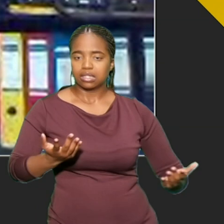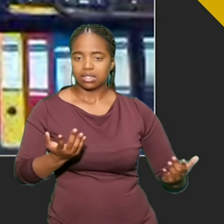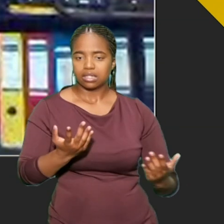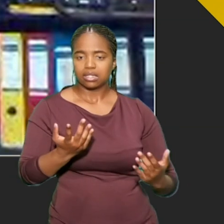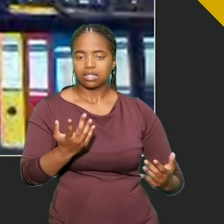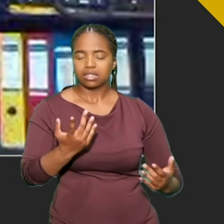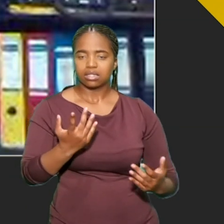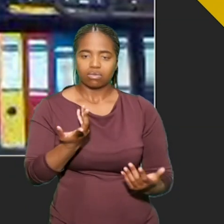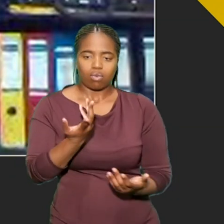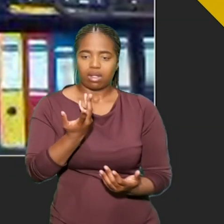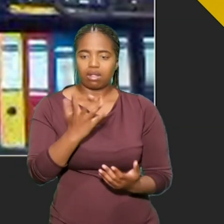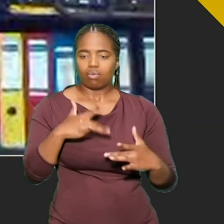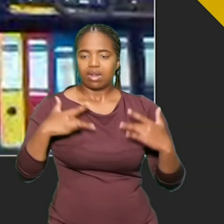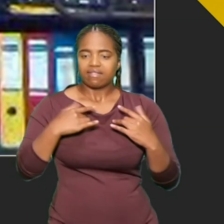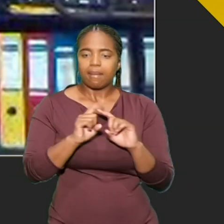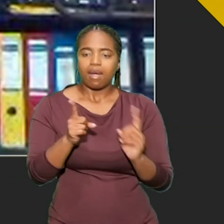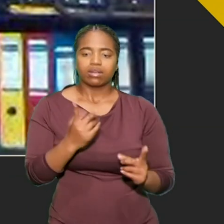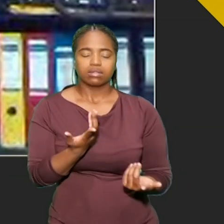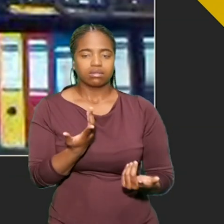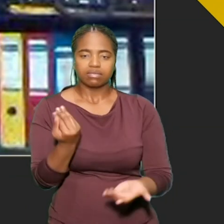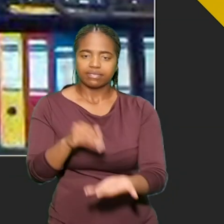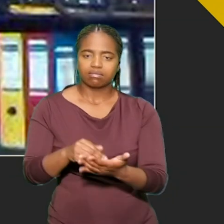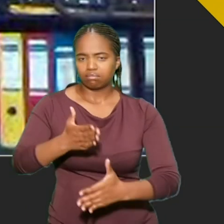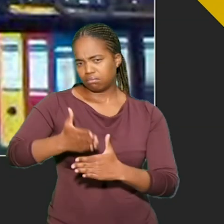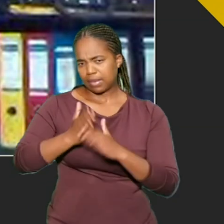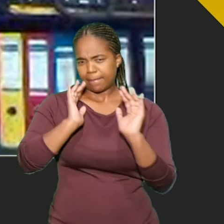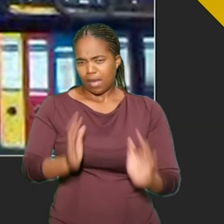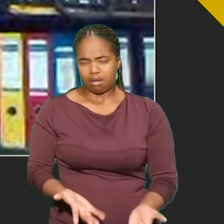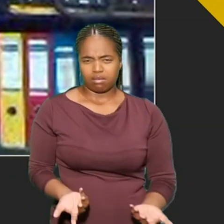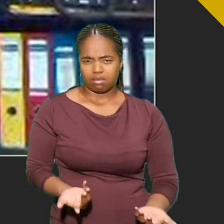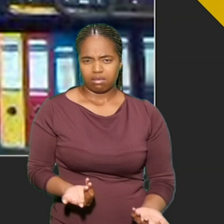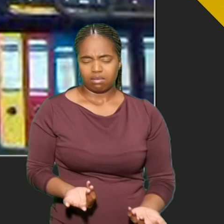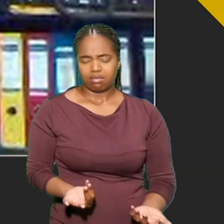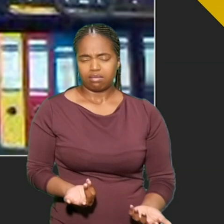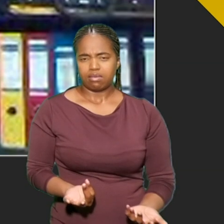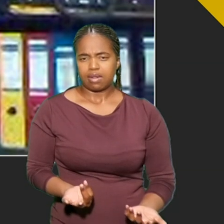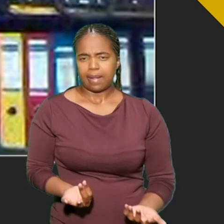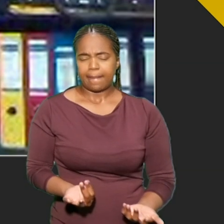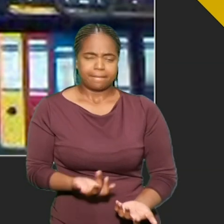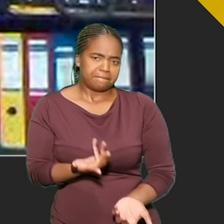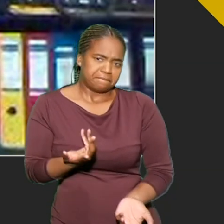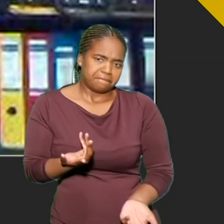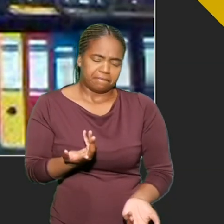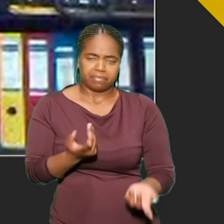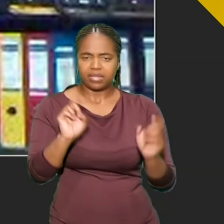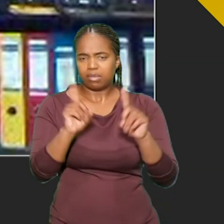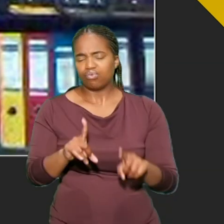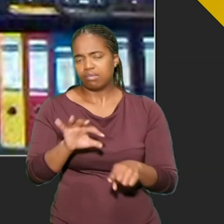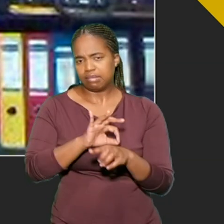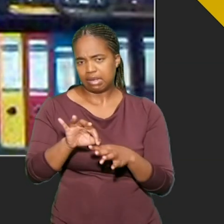really lives but only comes to work. That was the essence of the spatial planning.